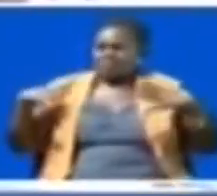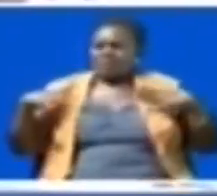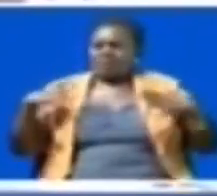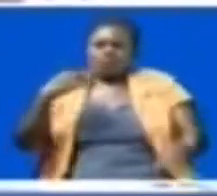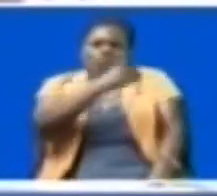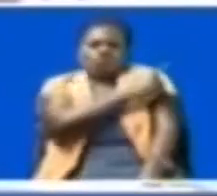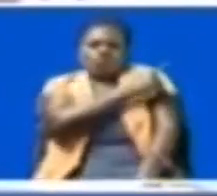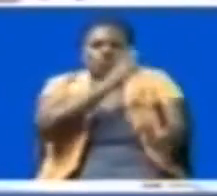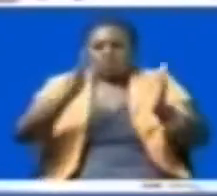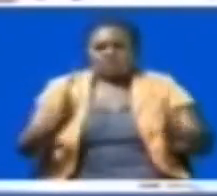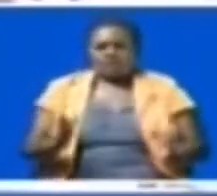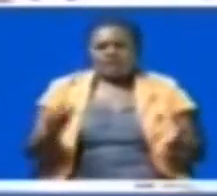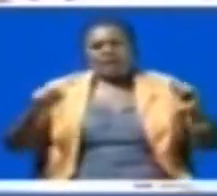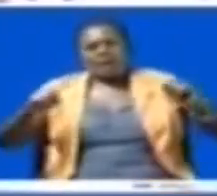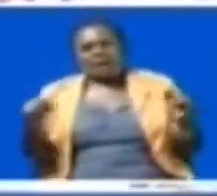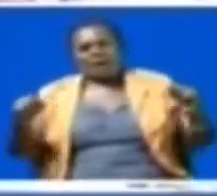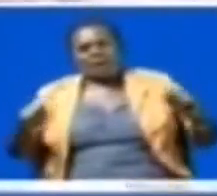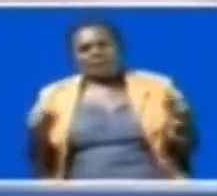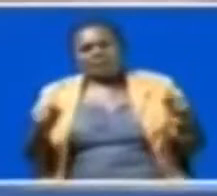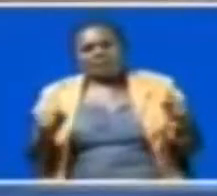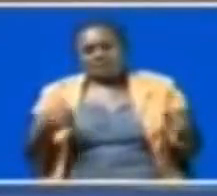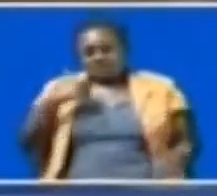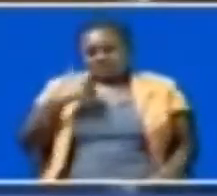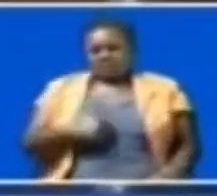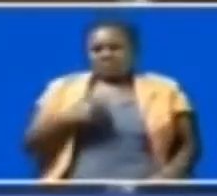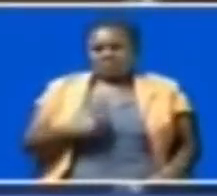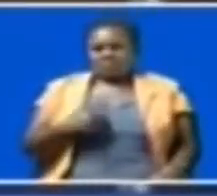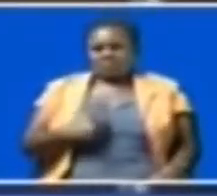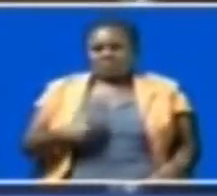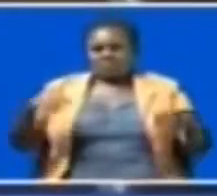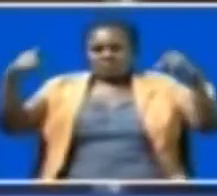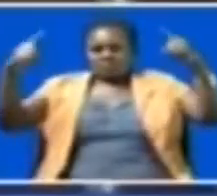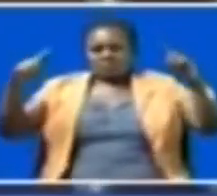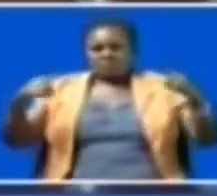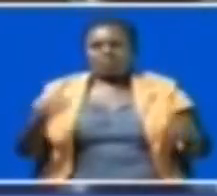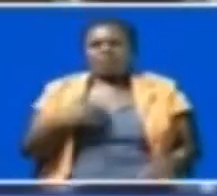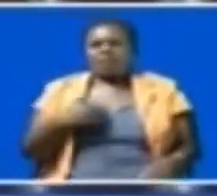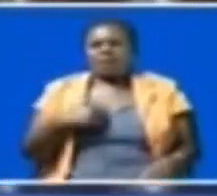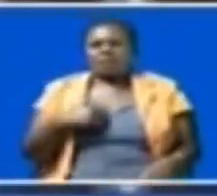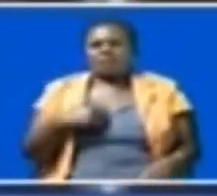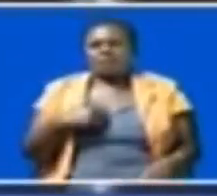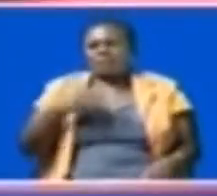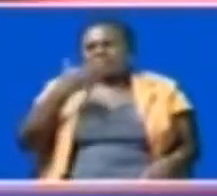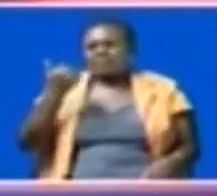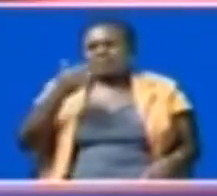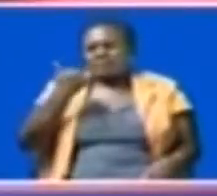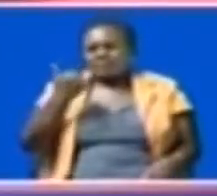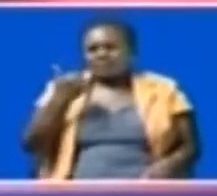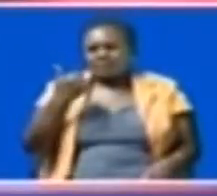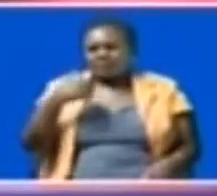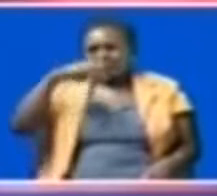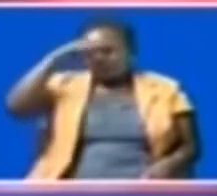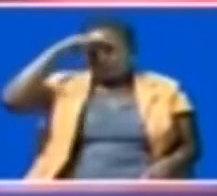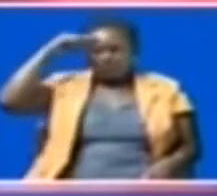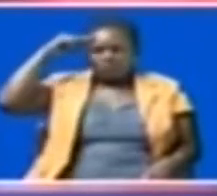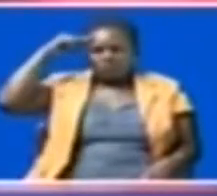doctor. Proud and happy that this premier surgery has borne tangible results and it can only get better. Because of